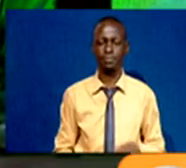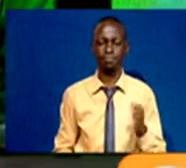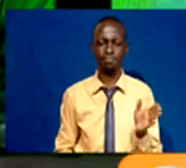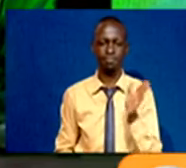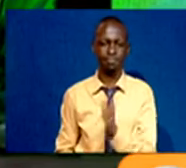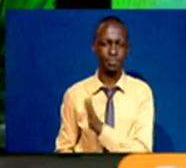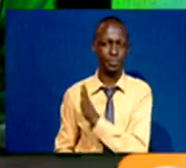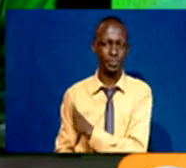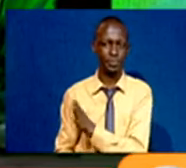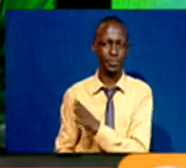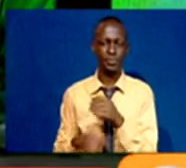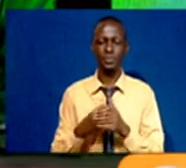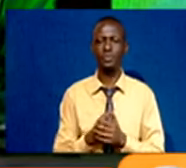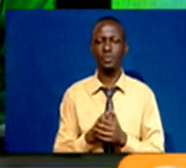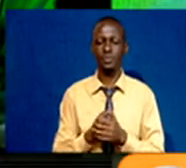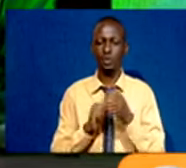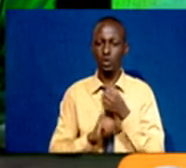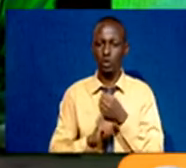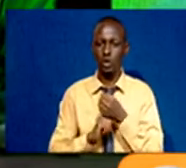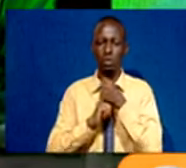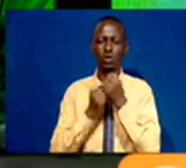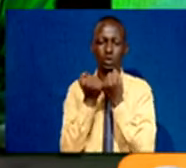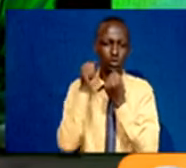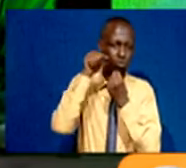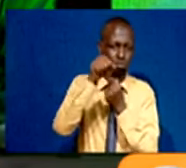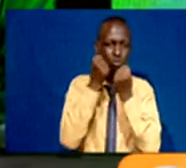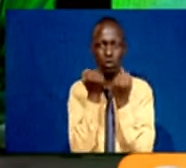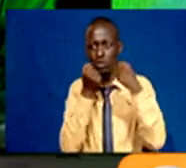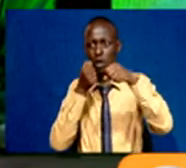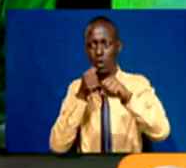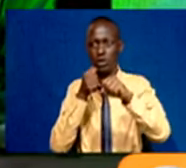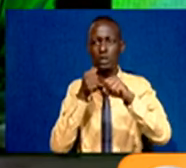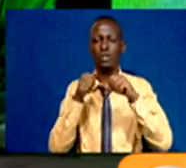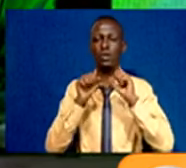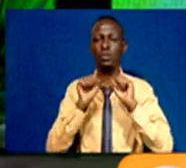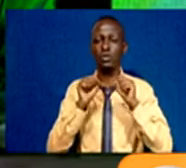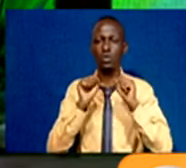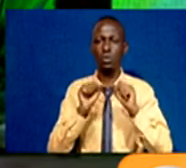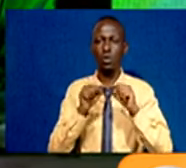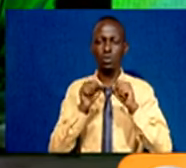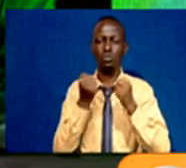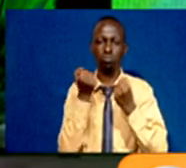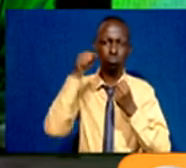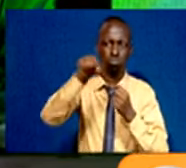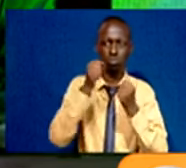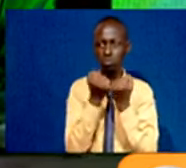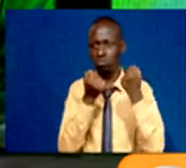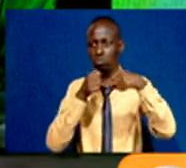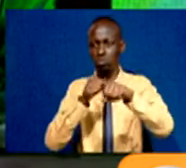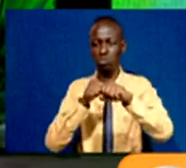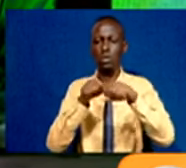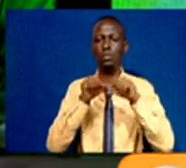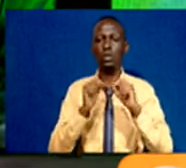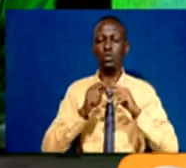And from volleyball to boxing, as a way to promote the sport of boxing in the country, Ultra Fight Series, or UFS, has launched